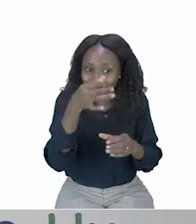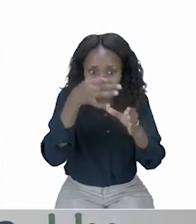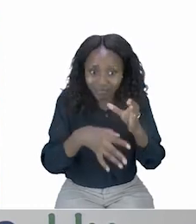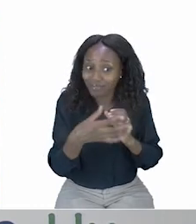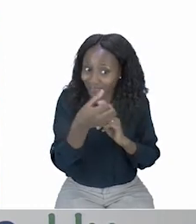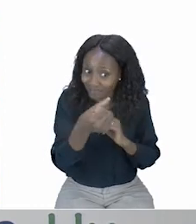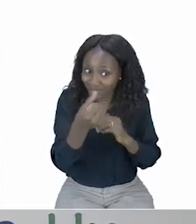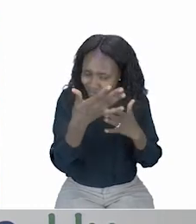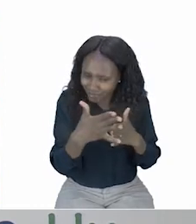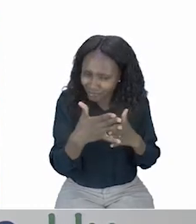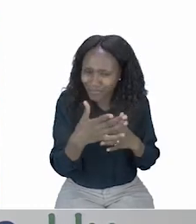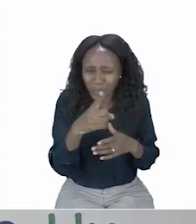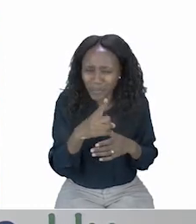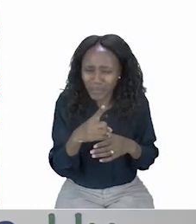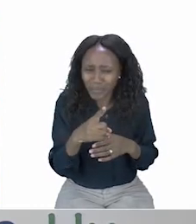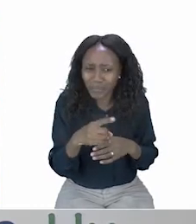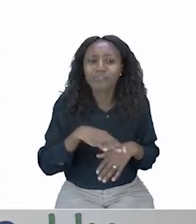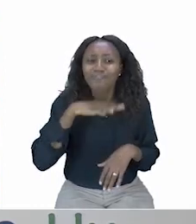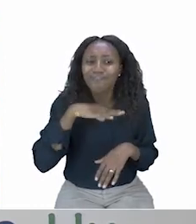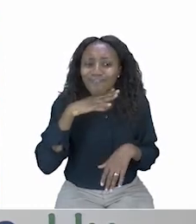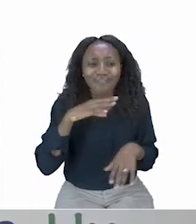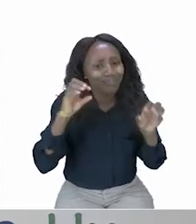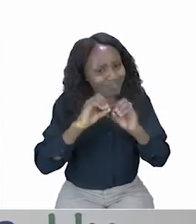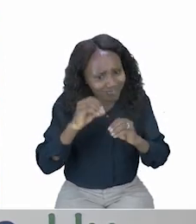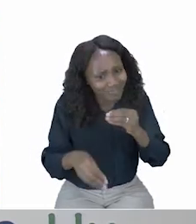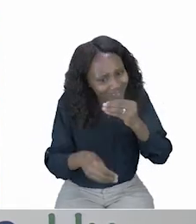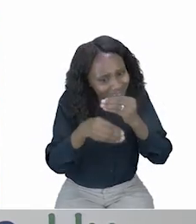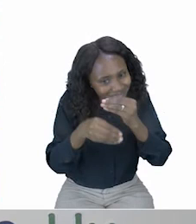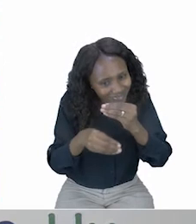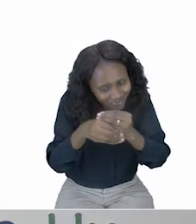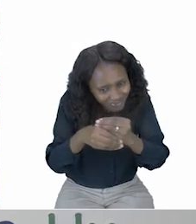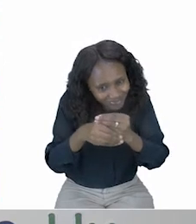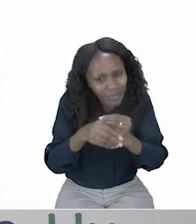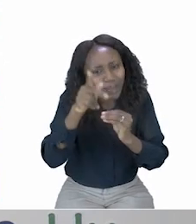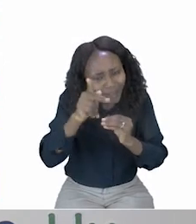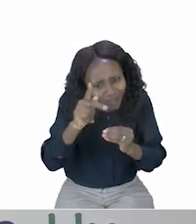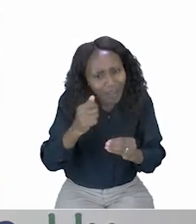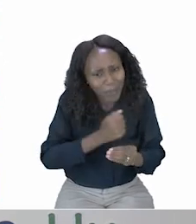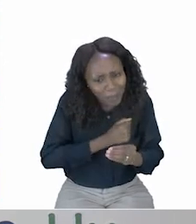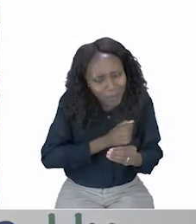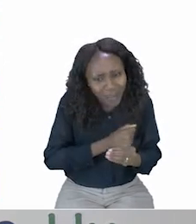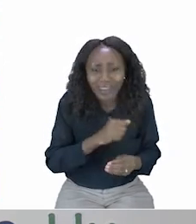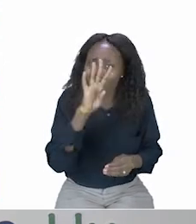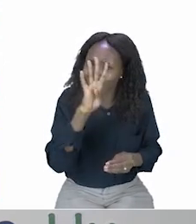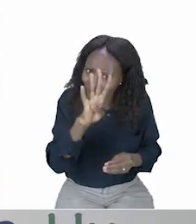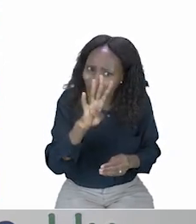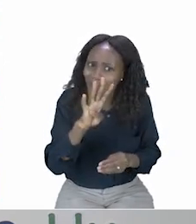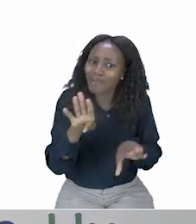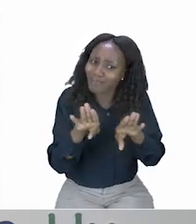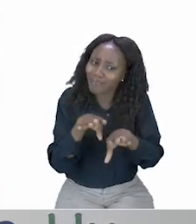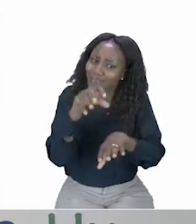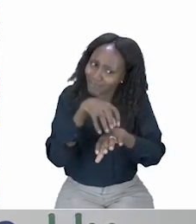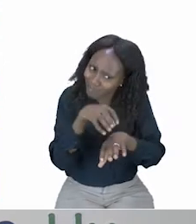board, but they're not enough. The story goes on to say that she needs 4 more eggs